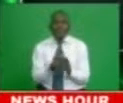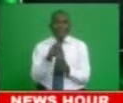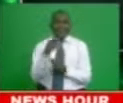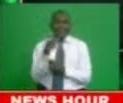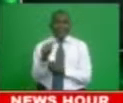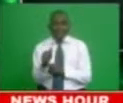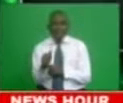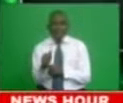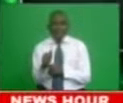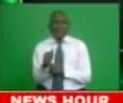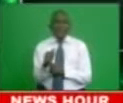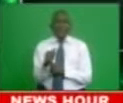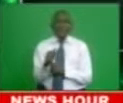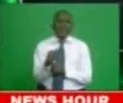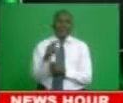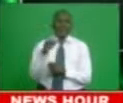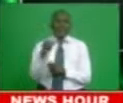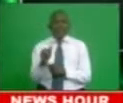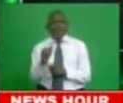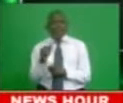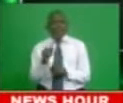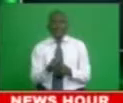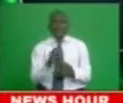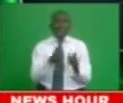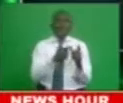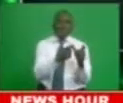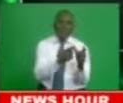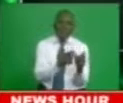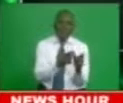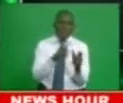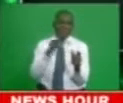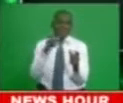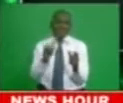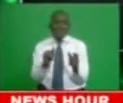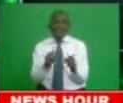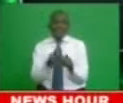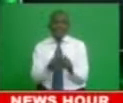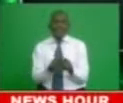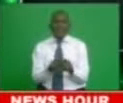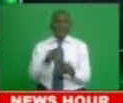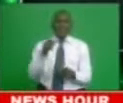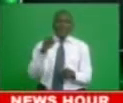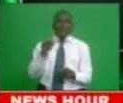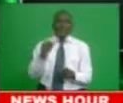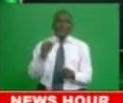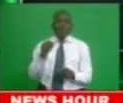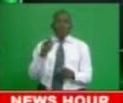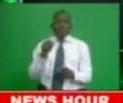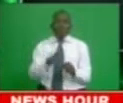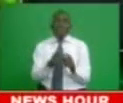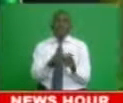Nadia Eke, Athletics, Mary Zuta, Athletics, Mercy Miles, Soccer, Nafisa Tu